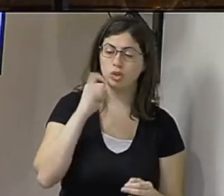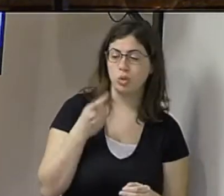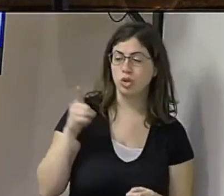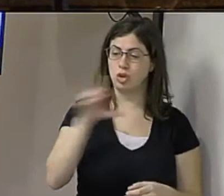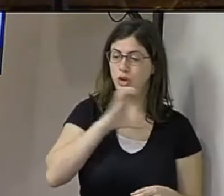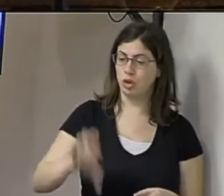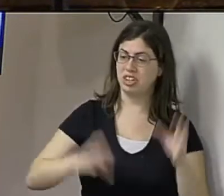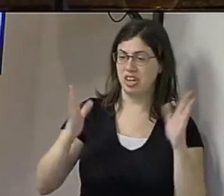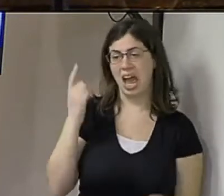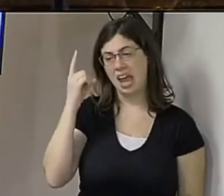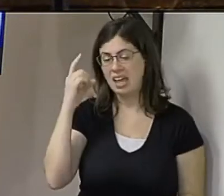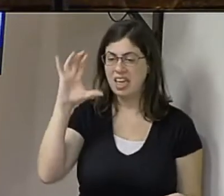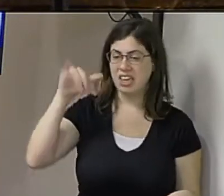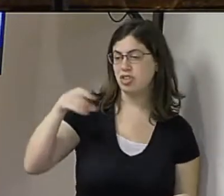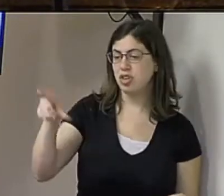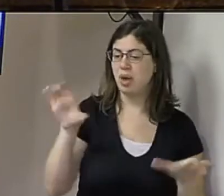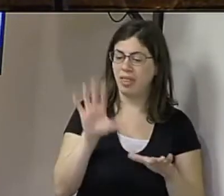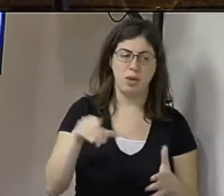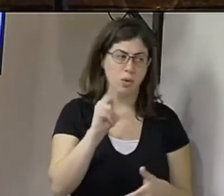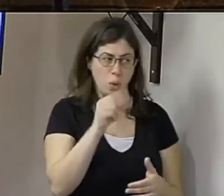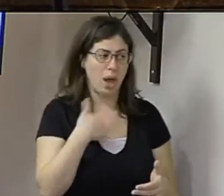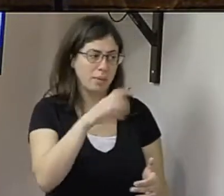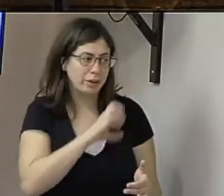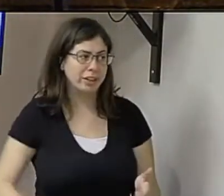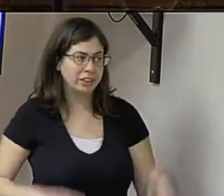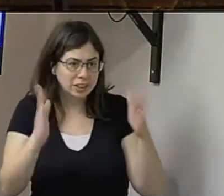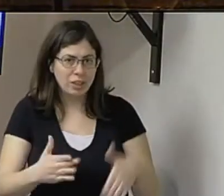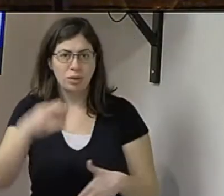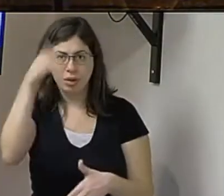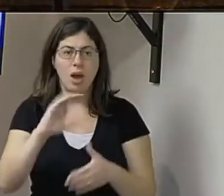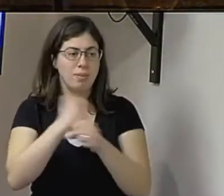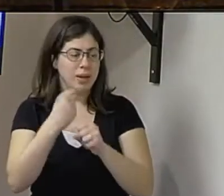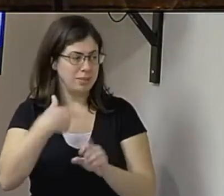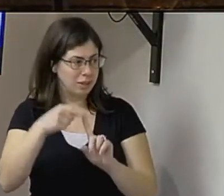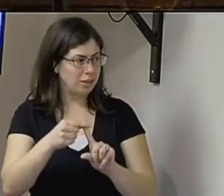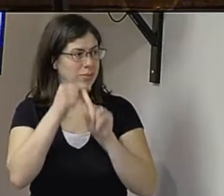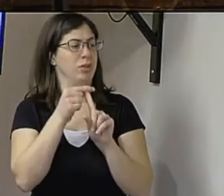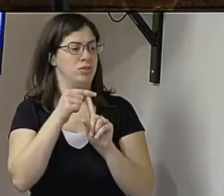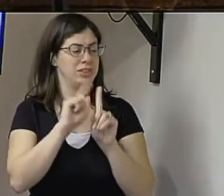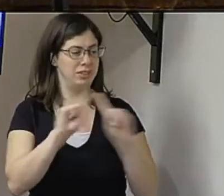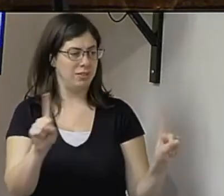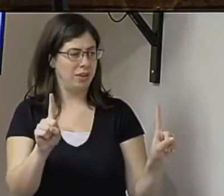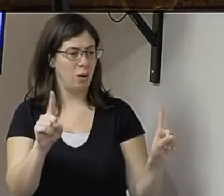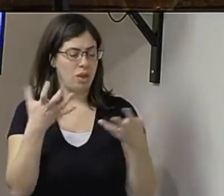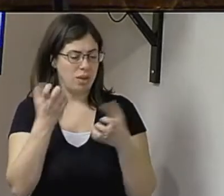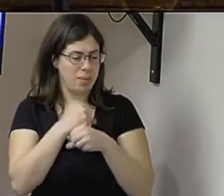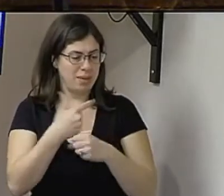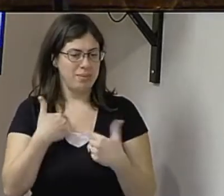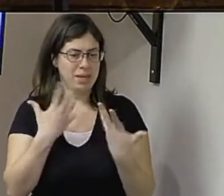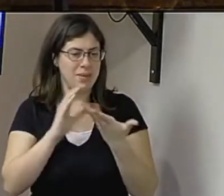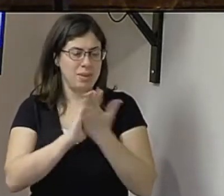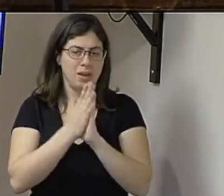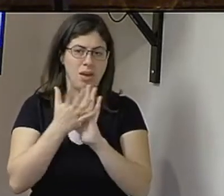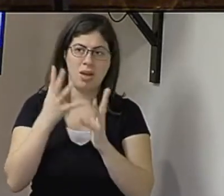you're a Christian, so I guess you have to act like that. No, I'm a Christian, so that means that God made me uniquely, and he wants to make me into the